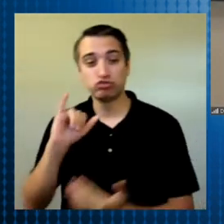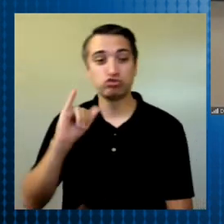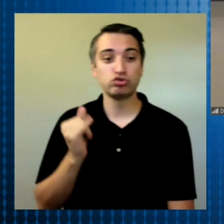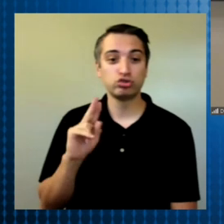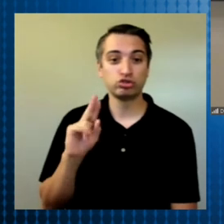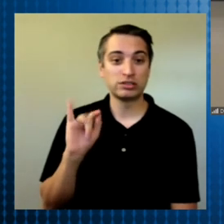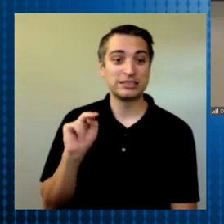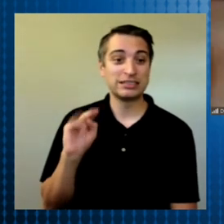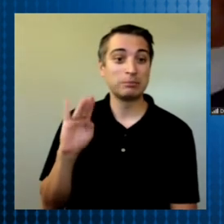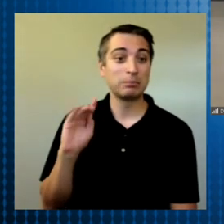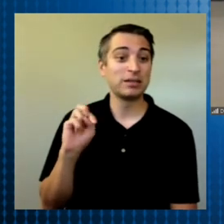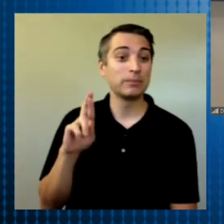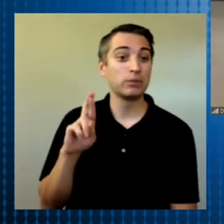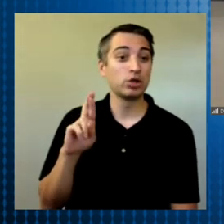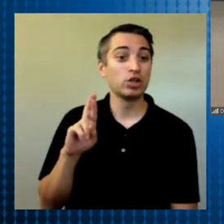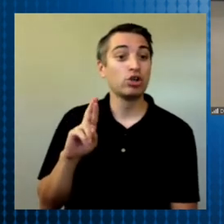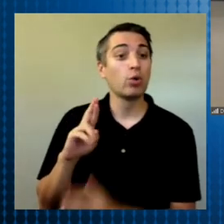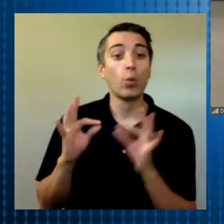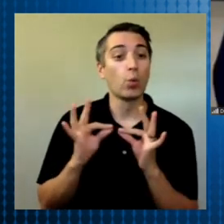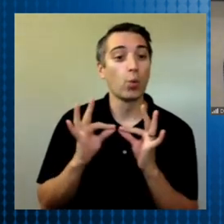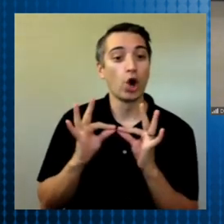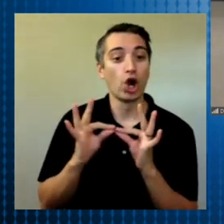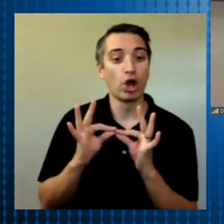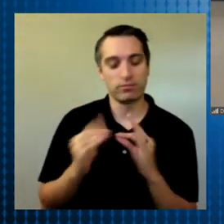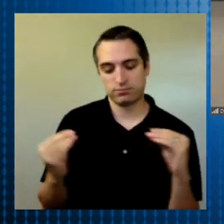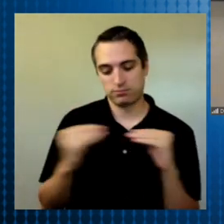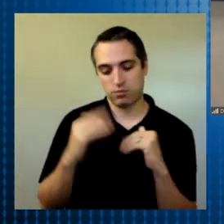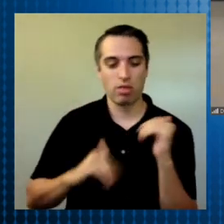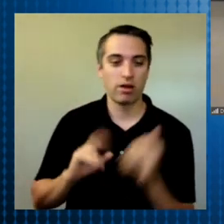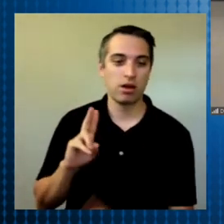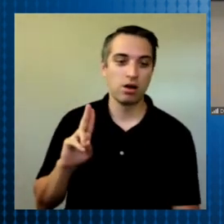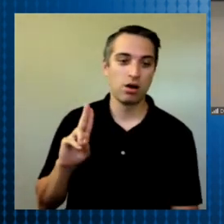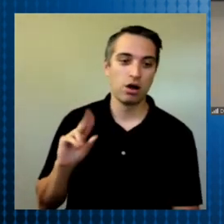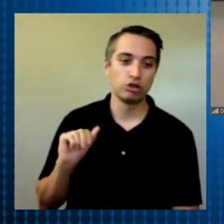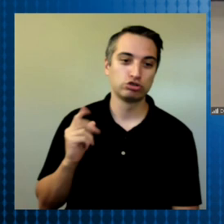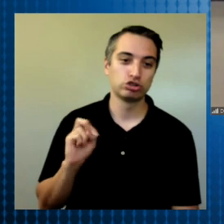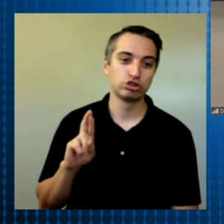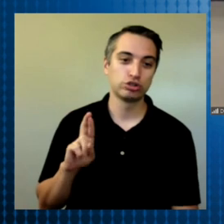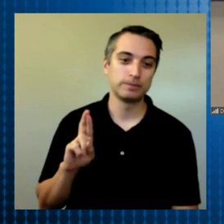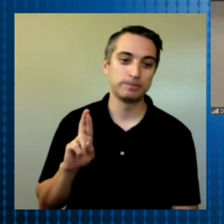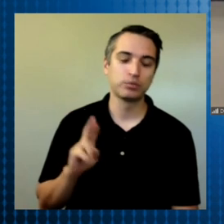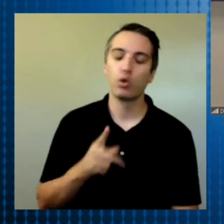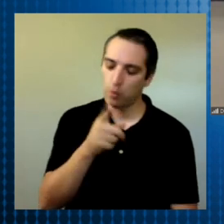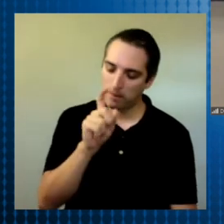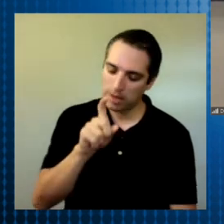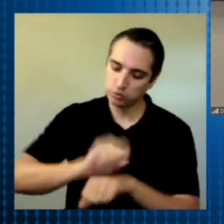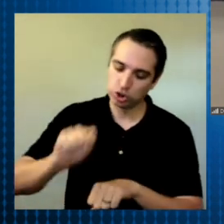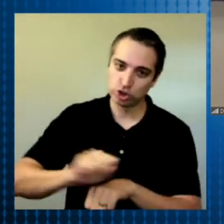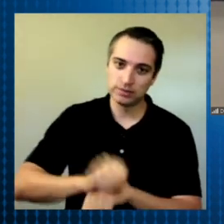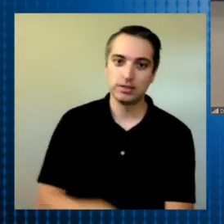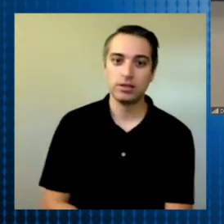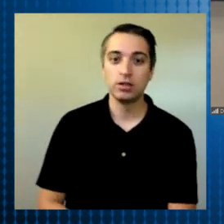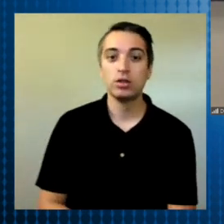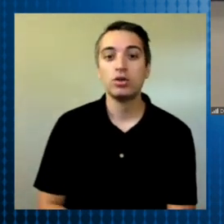work in. So quickly, let me just say this to you about life and the so-called seven